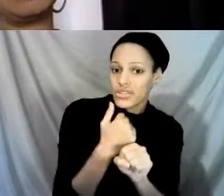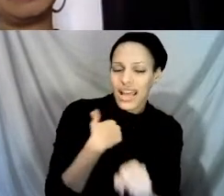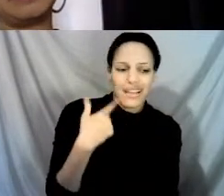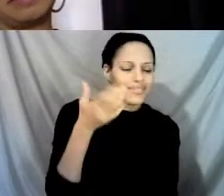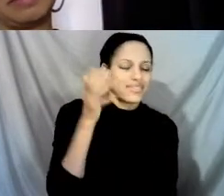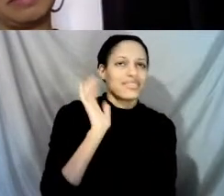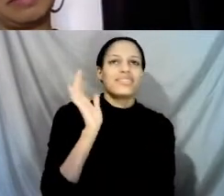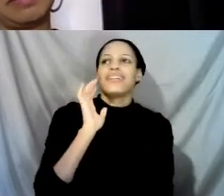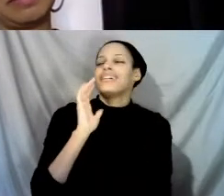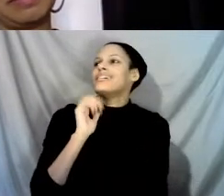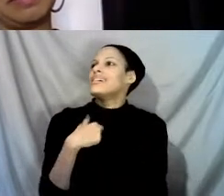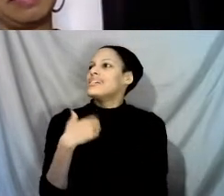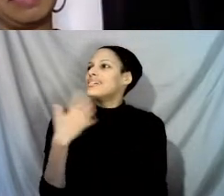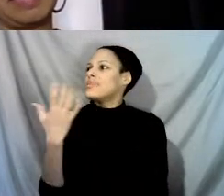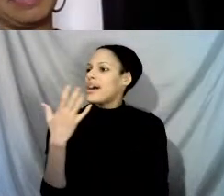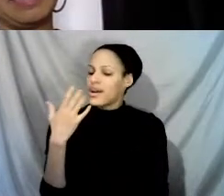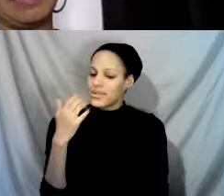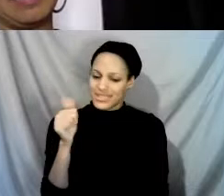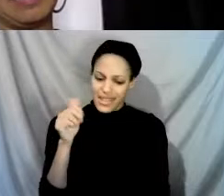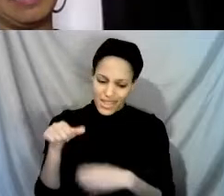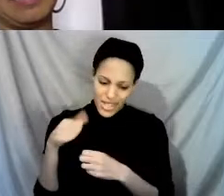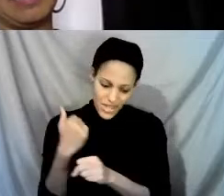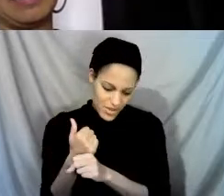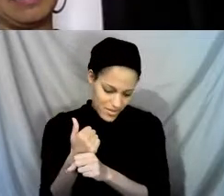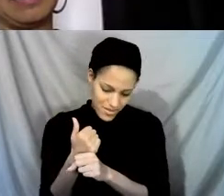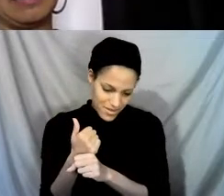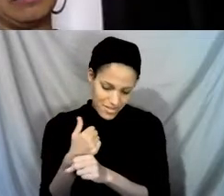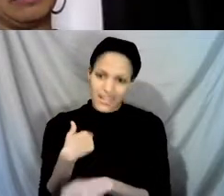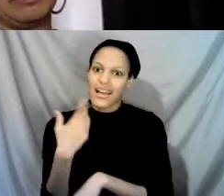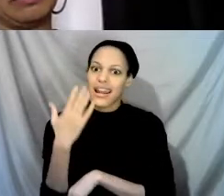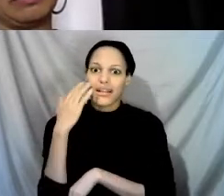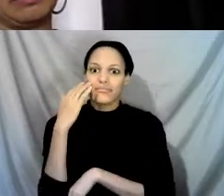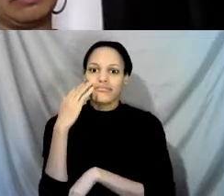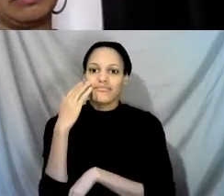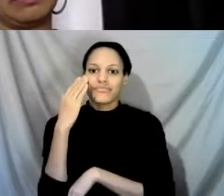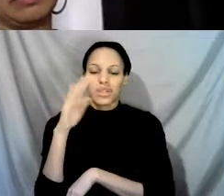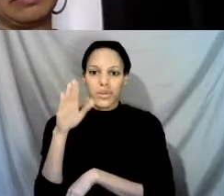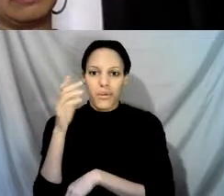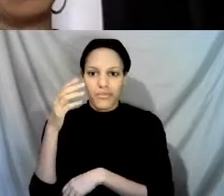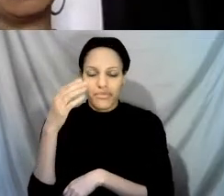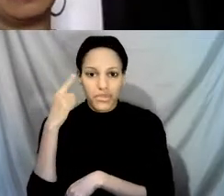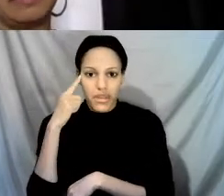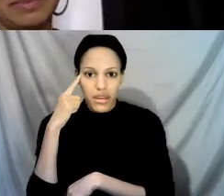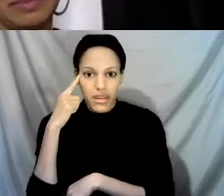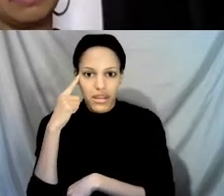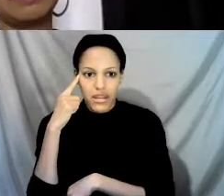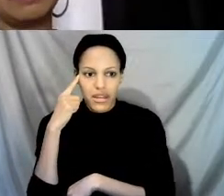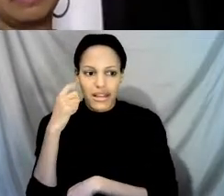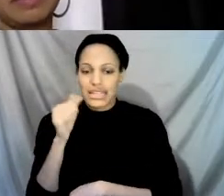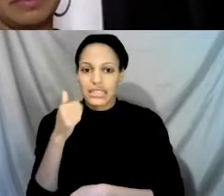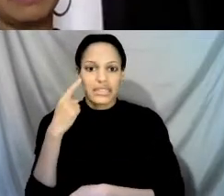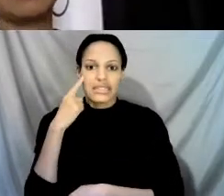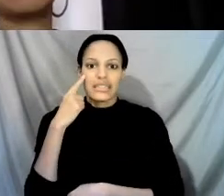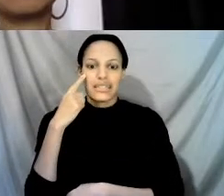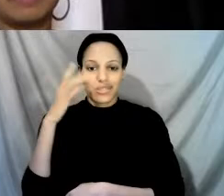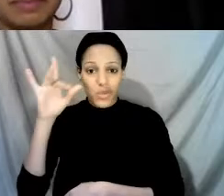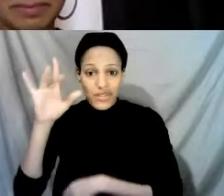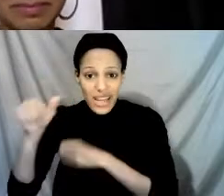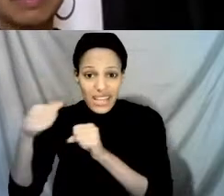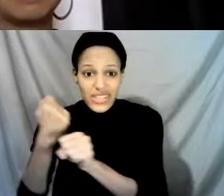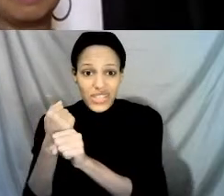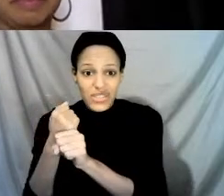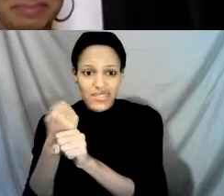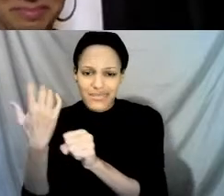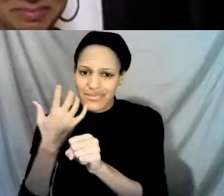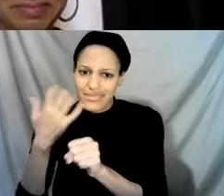back to that 10th year, and I never would have thought there would have been 25. But keep on going, keep on